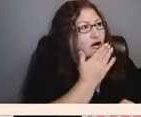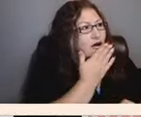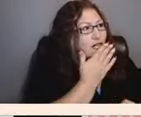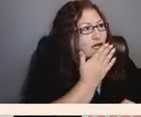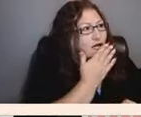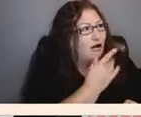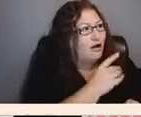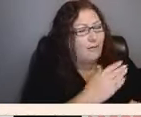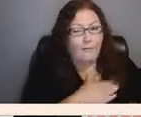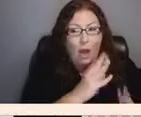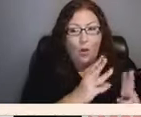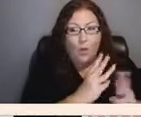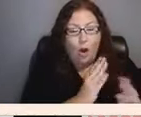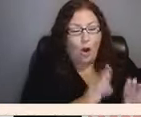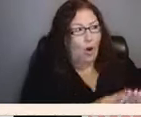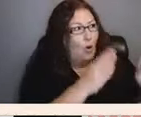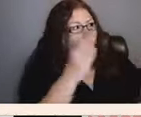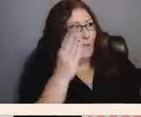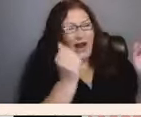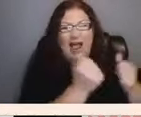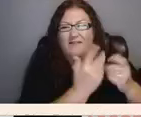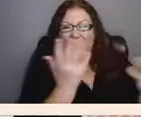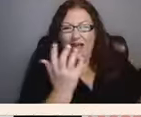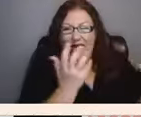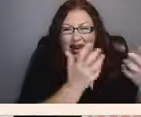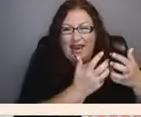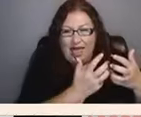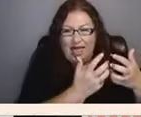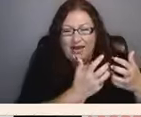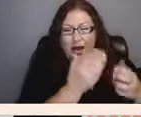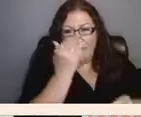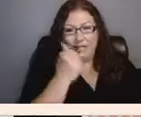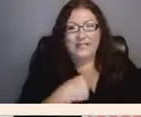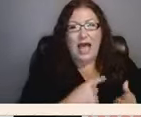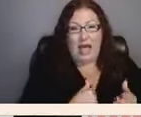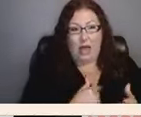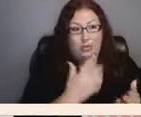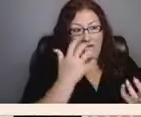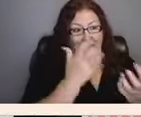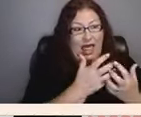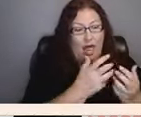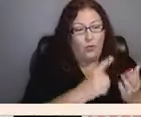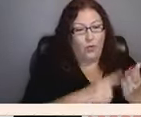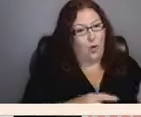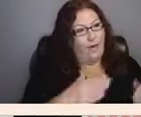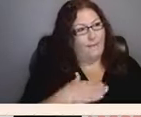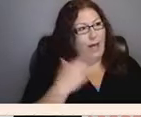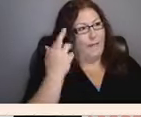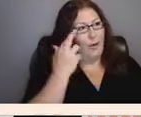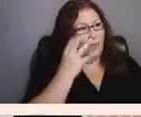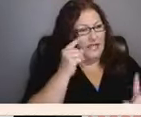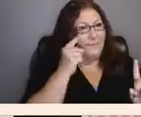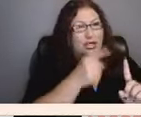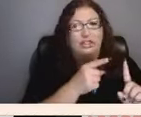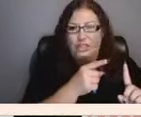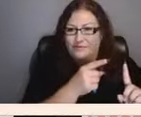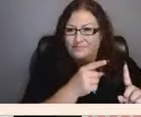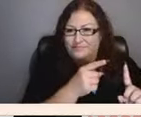up. Everything aligned because I was aligned with what was my purpose and mission. Um,